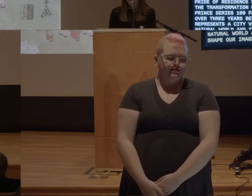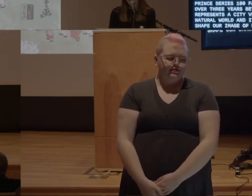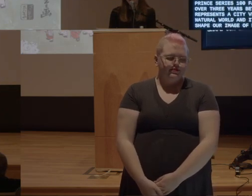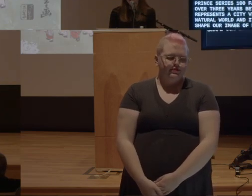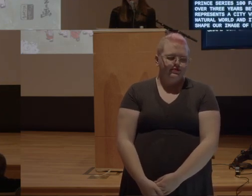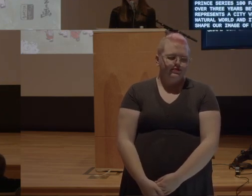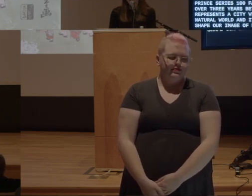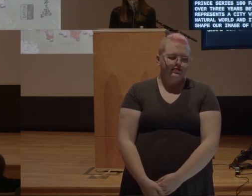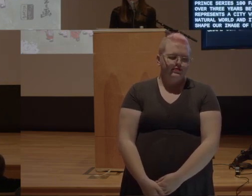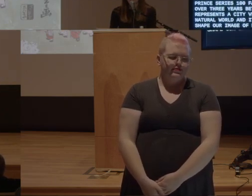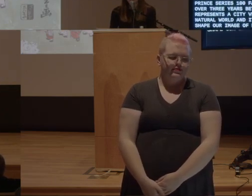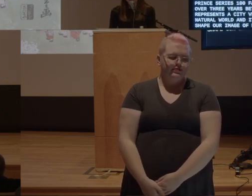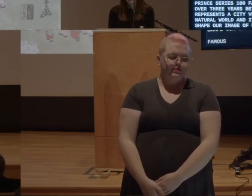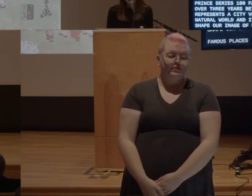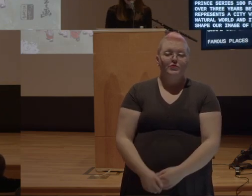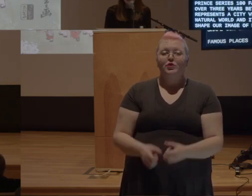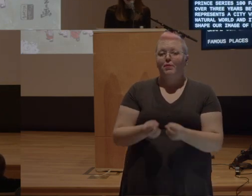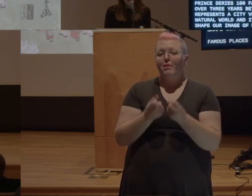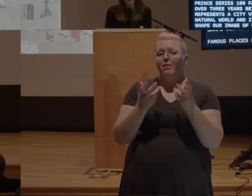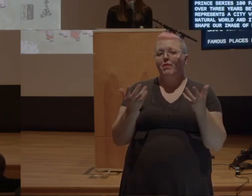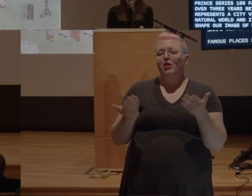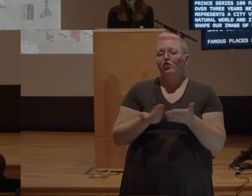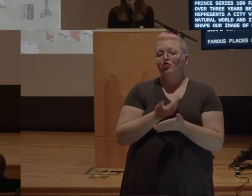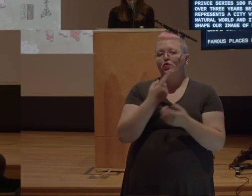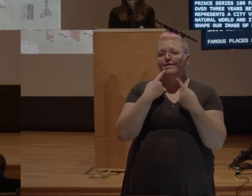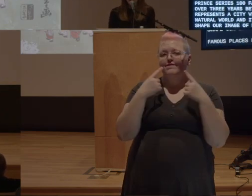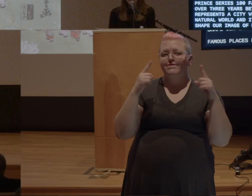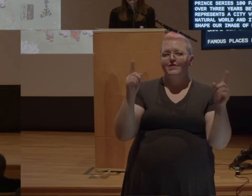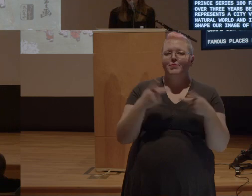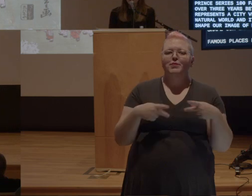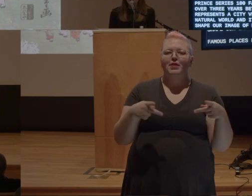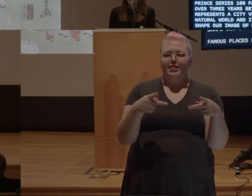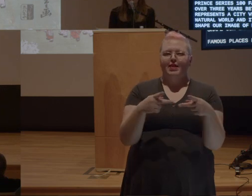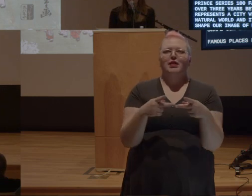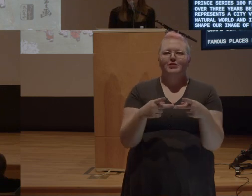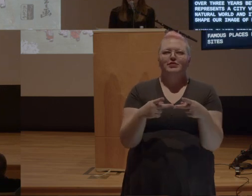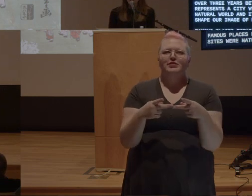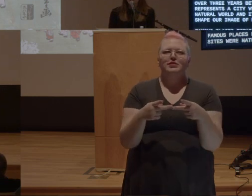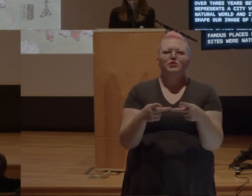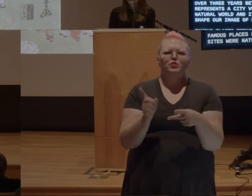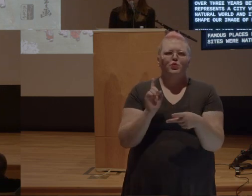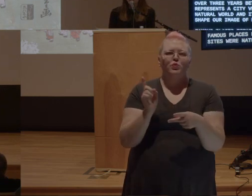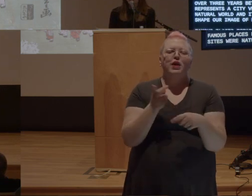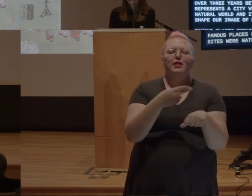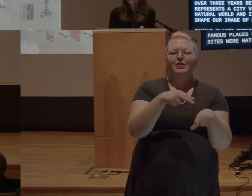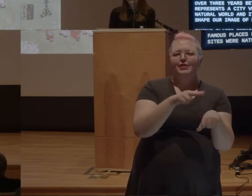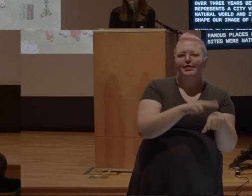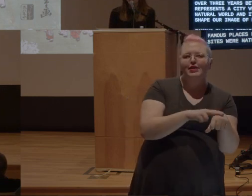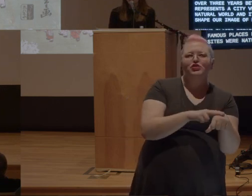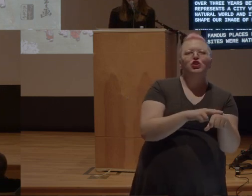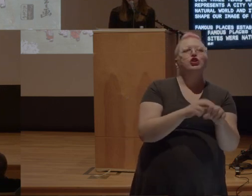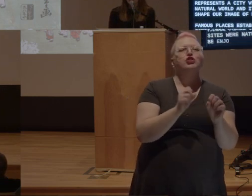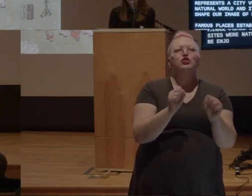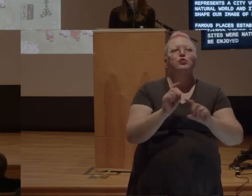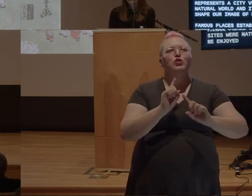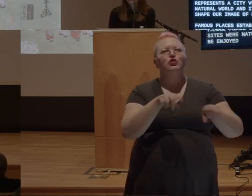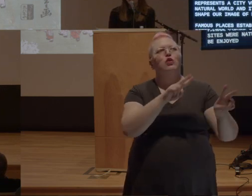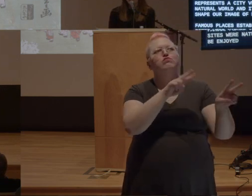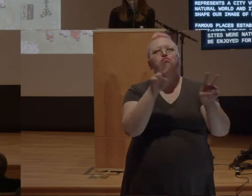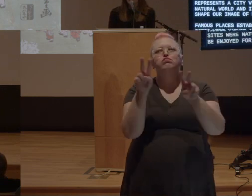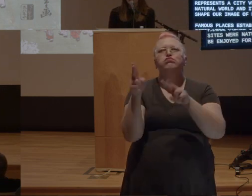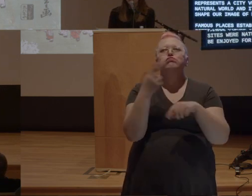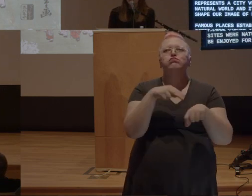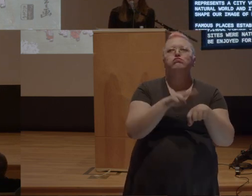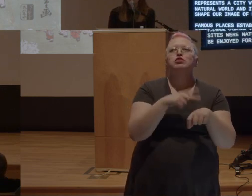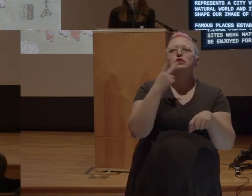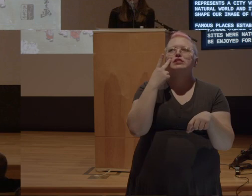Many of the new famous places established in Edo were those sites where nature and the changing seasons could be enjoyed, for example,